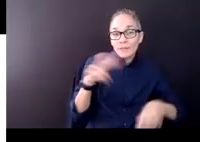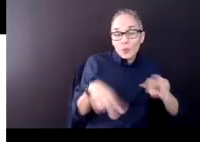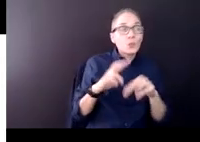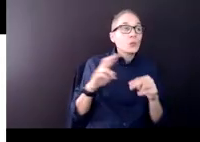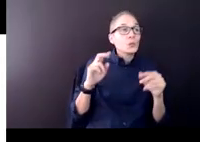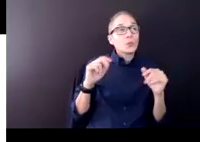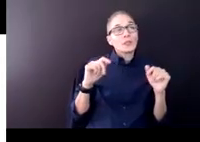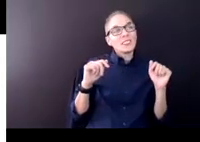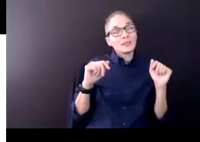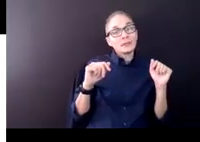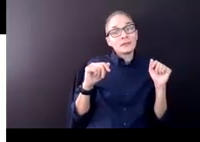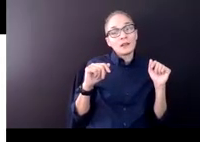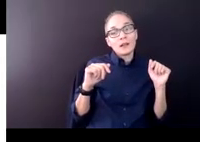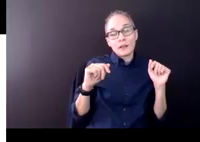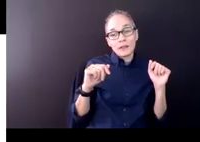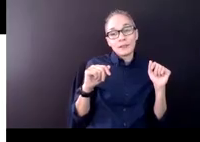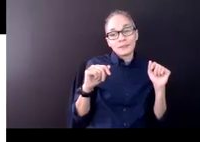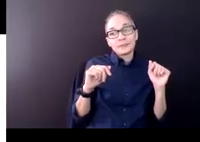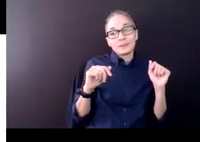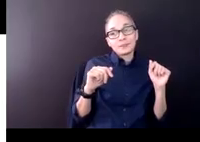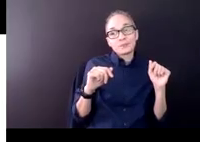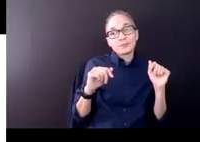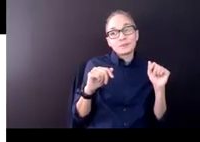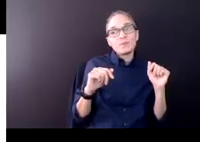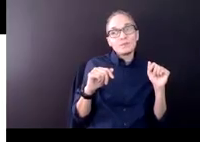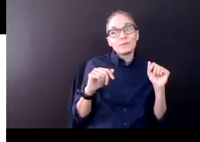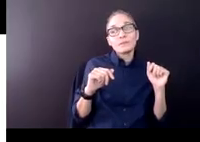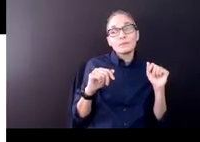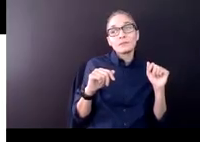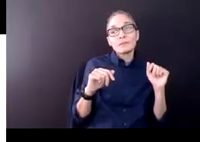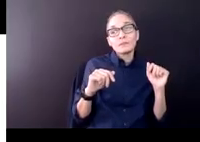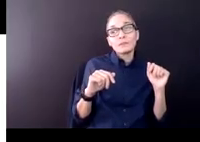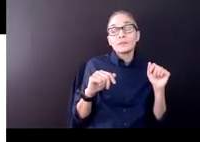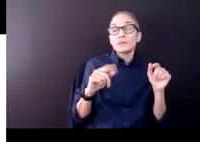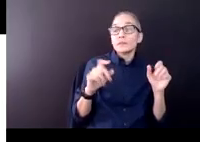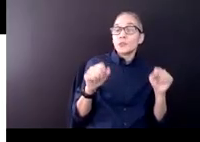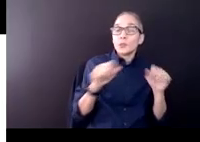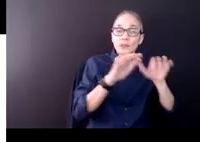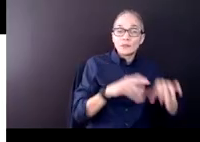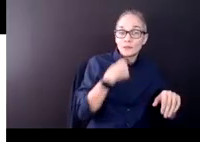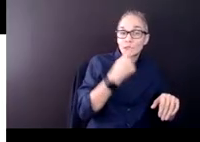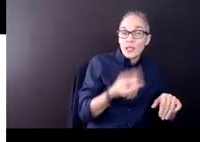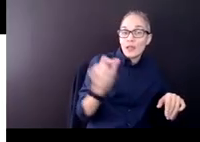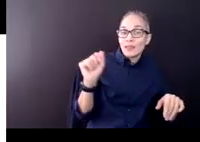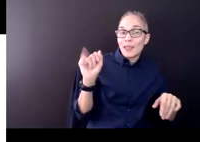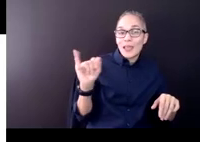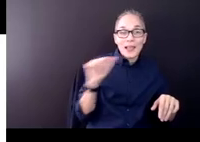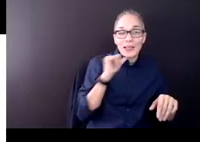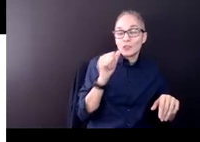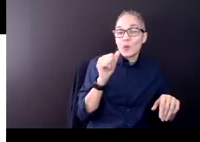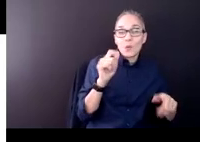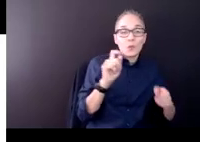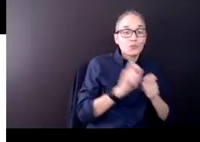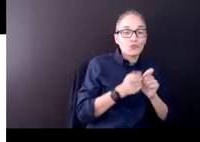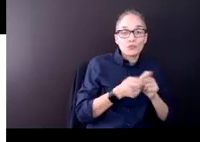for the peer review phase as well. You would prompt the AI to, don't rewrite, edit, summarize,